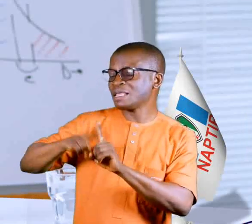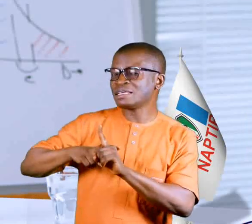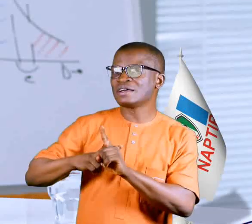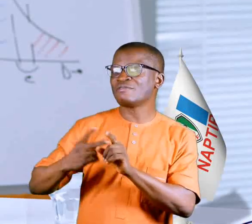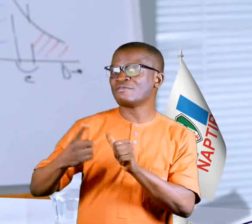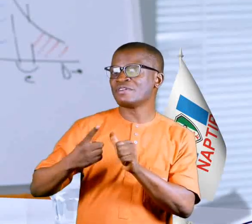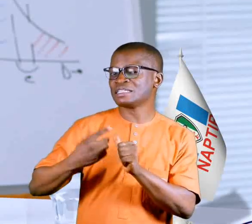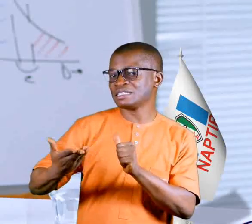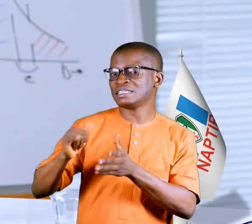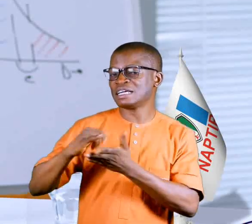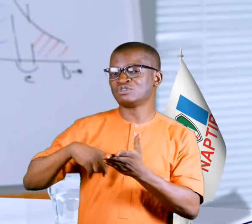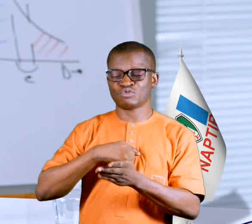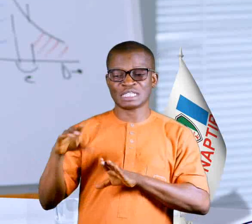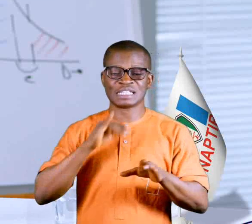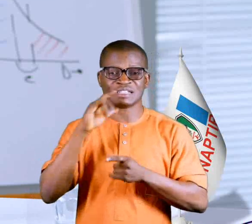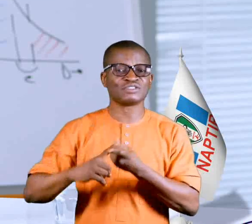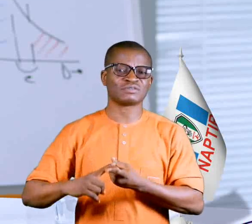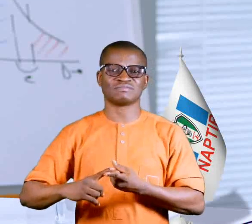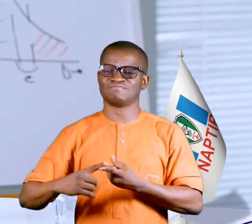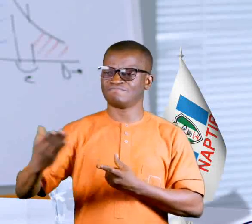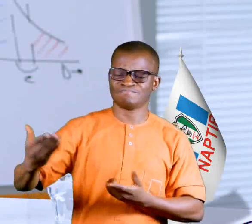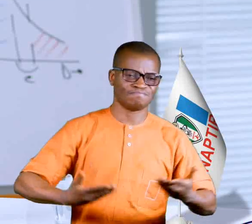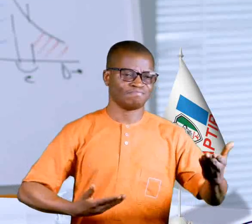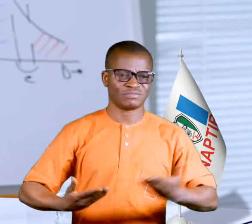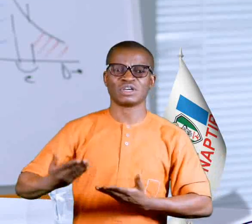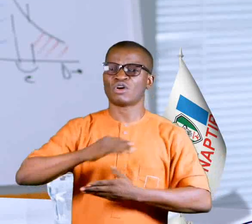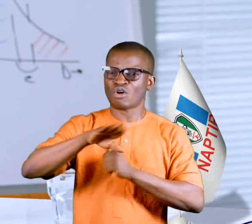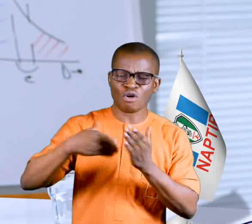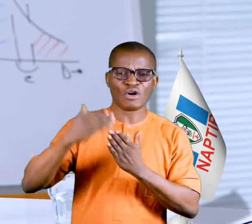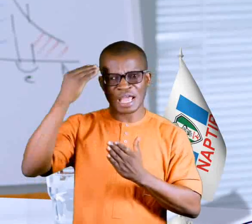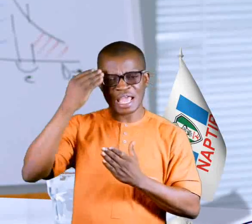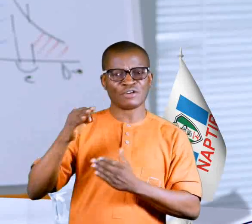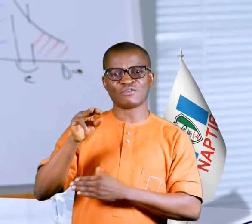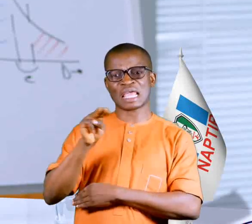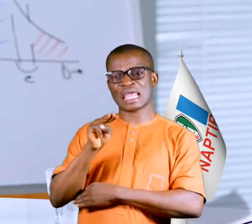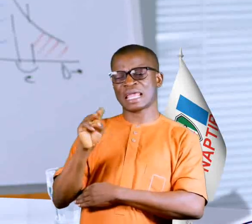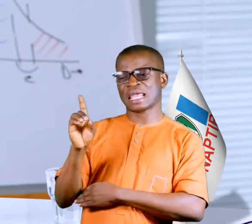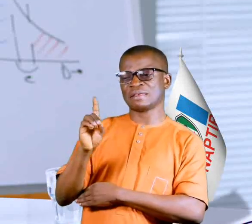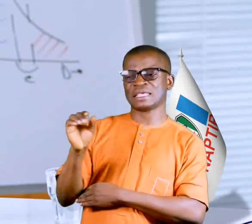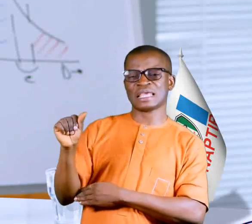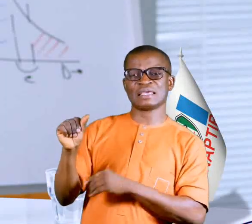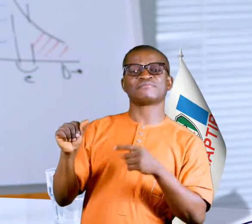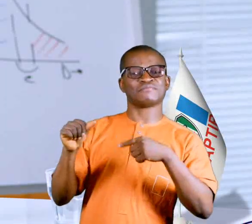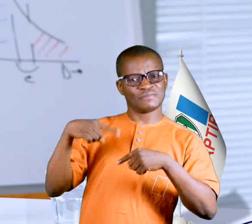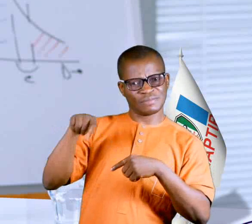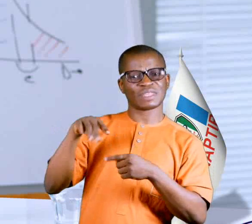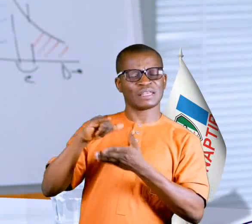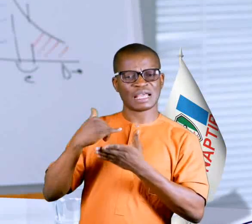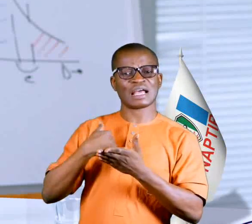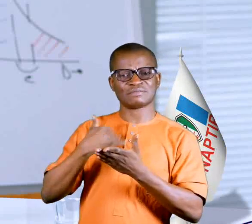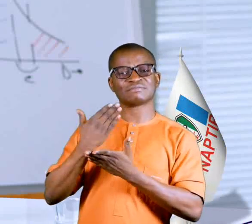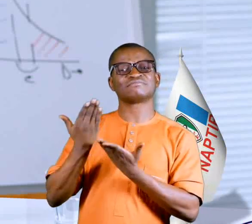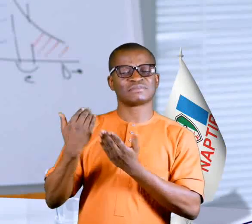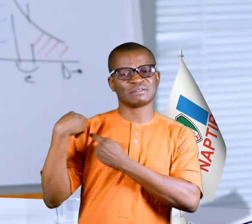implementation, the first thing we did was to invite all heads of MDAs, those that